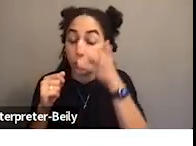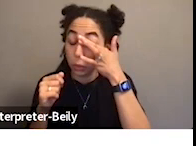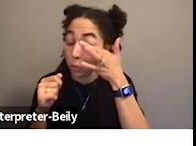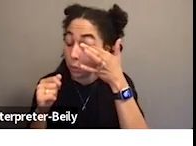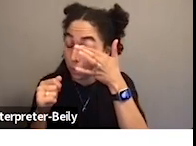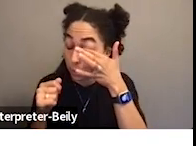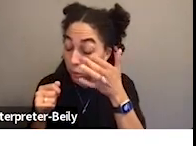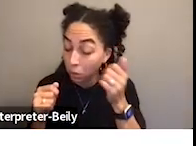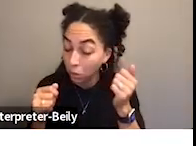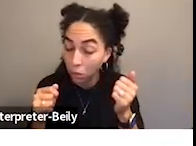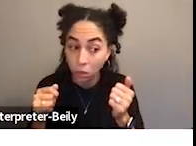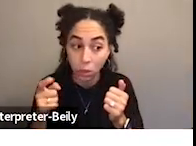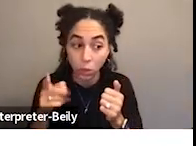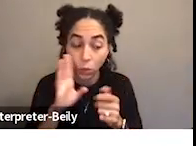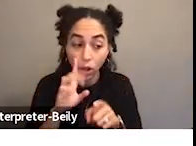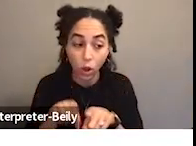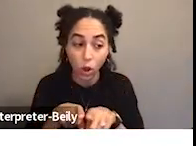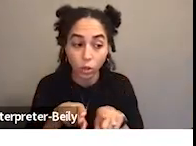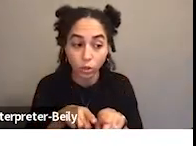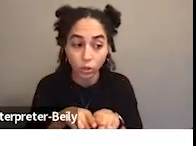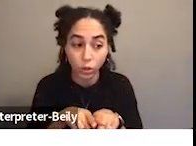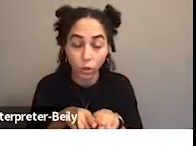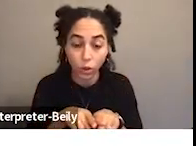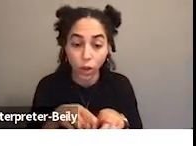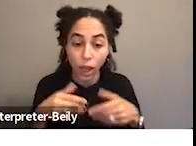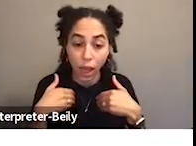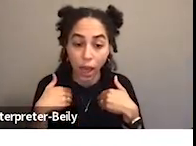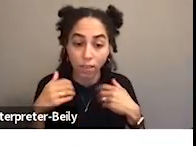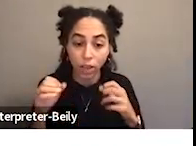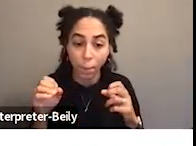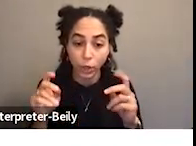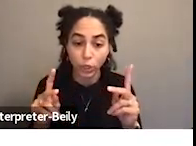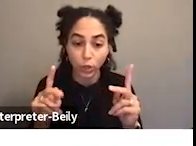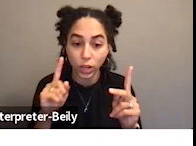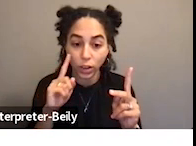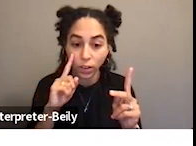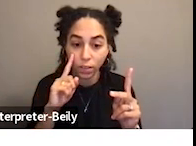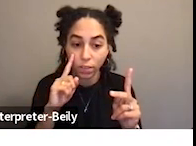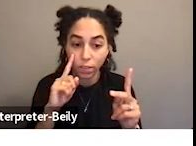Jim, but it'll also be an opportunity for you all to